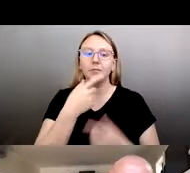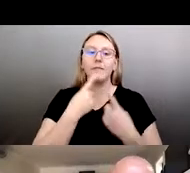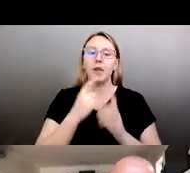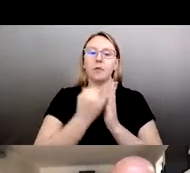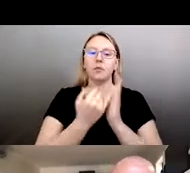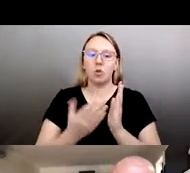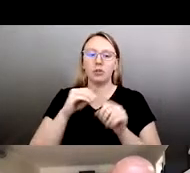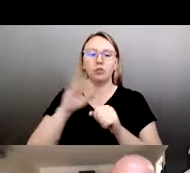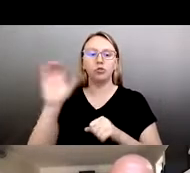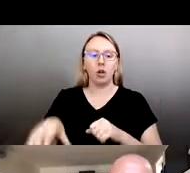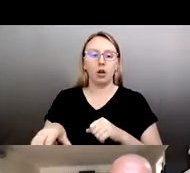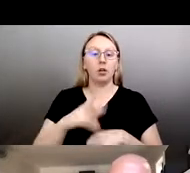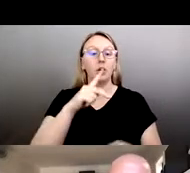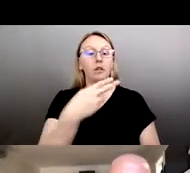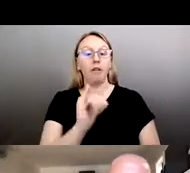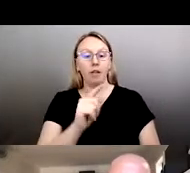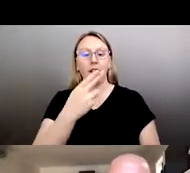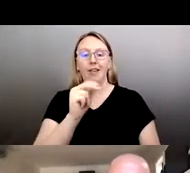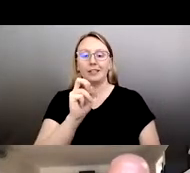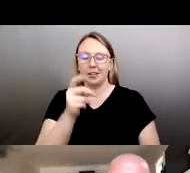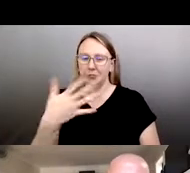Bill Hansen, who we've seen some images of.